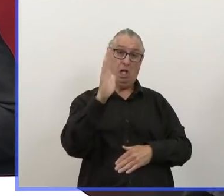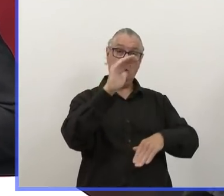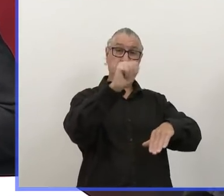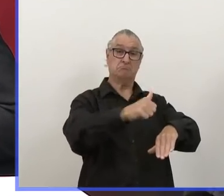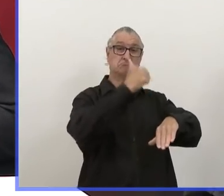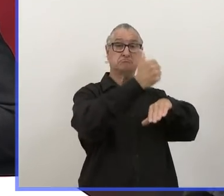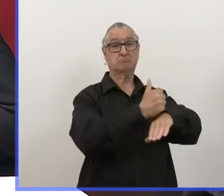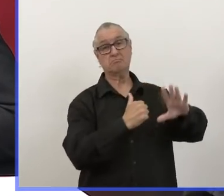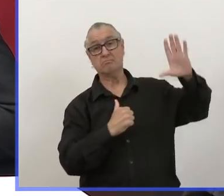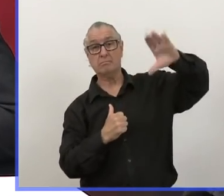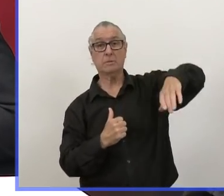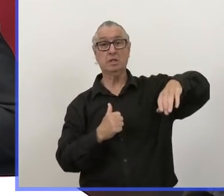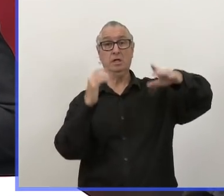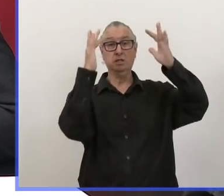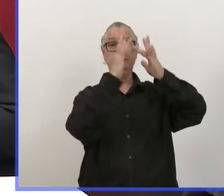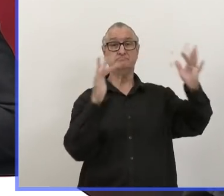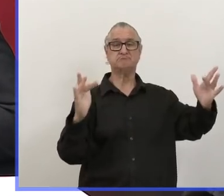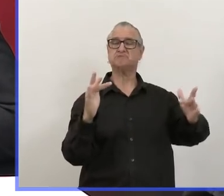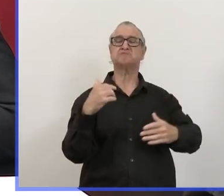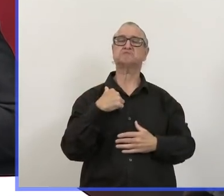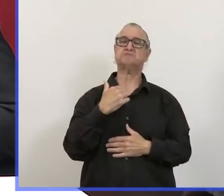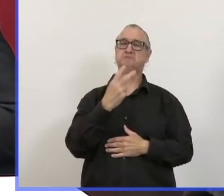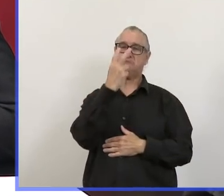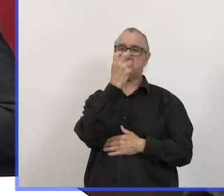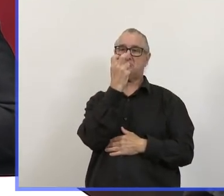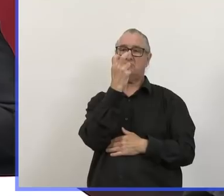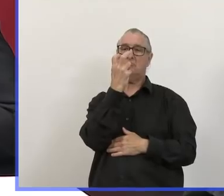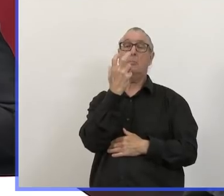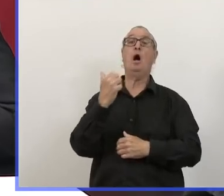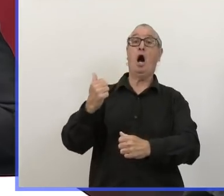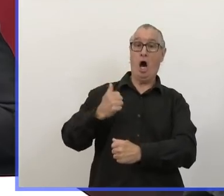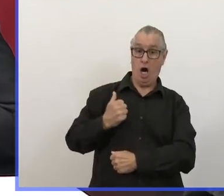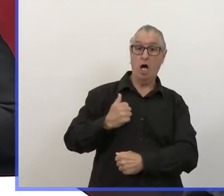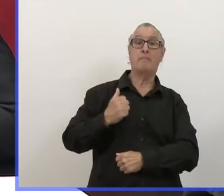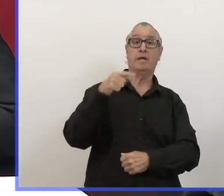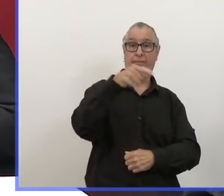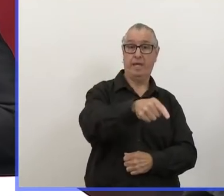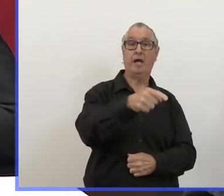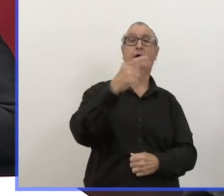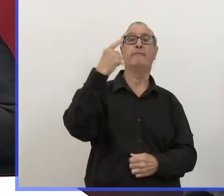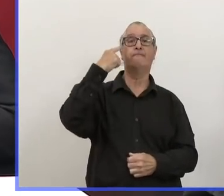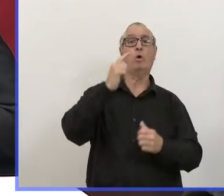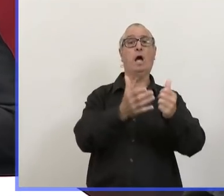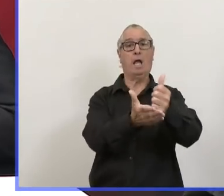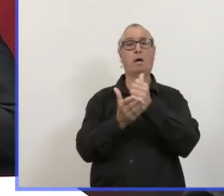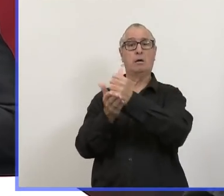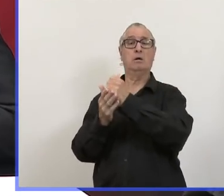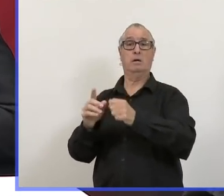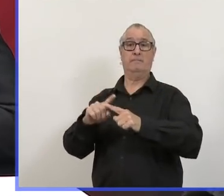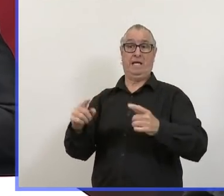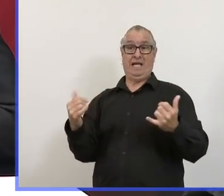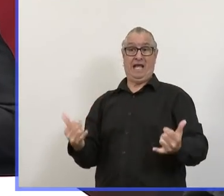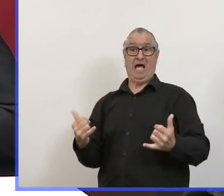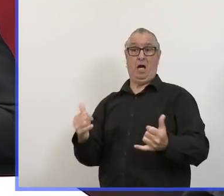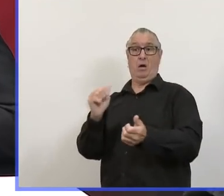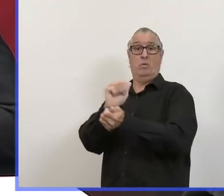but we do have that assistance available to us from, you know, Alberta, Saskatchewan, and Ontario right now.